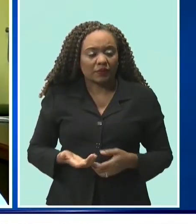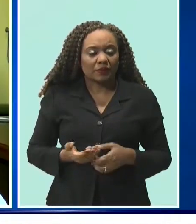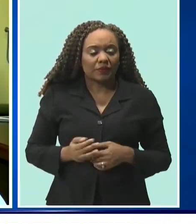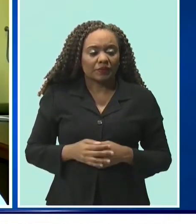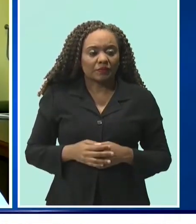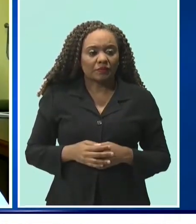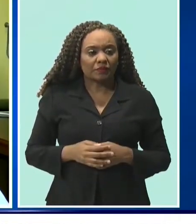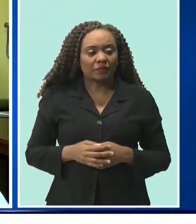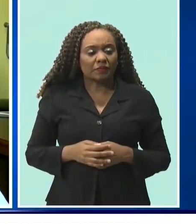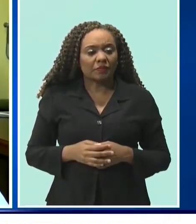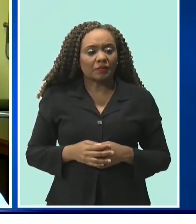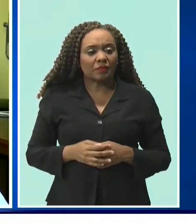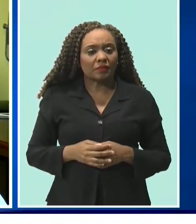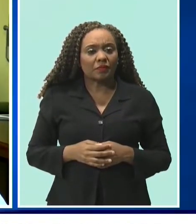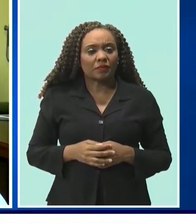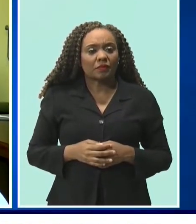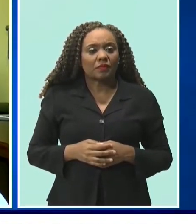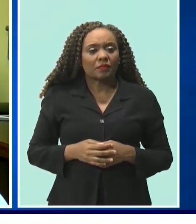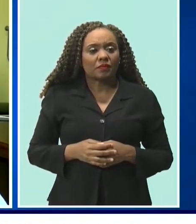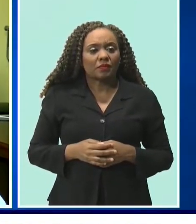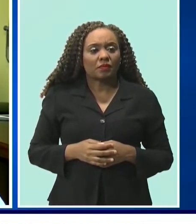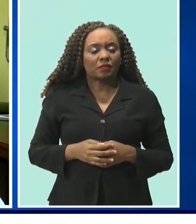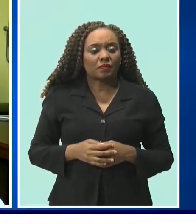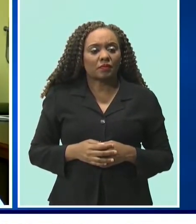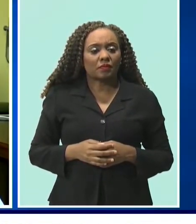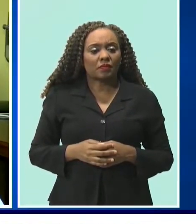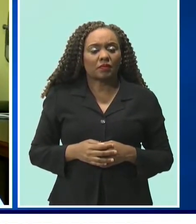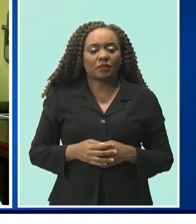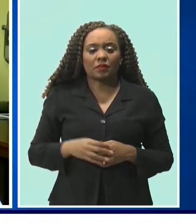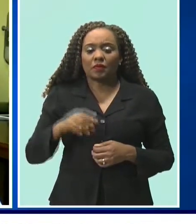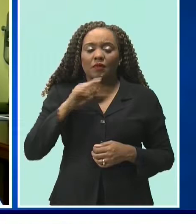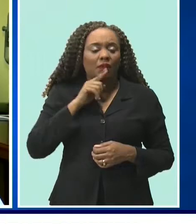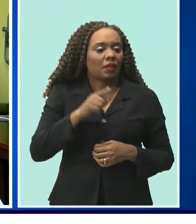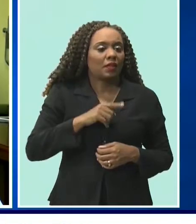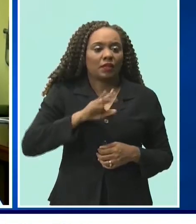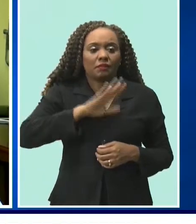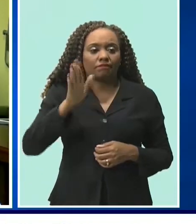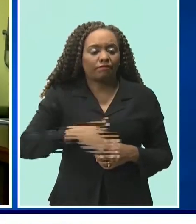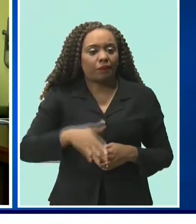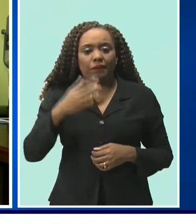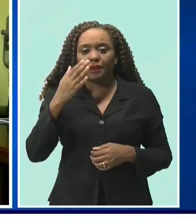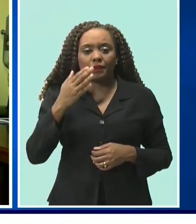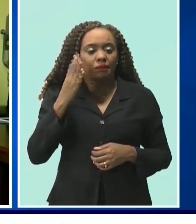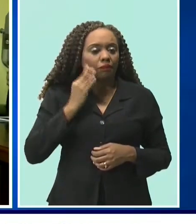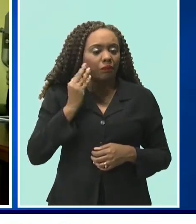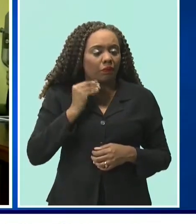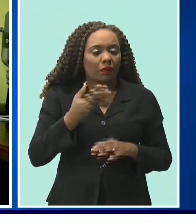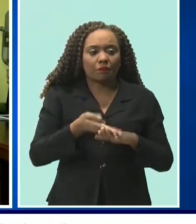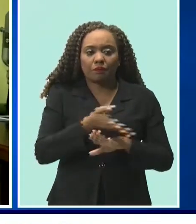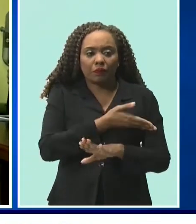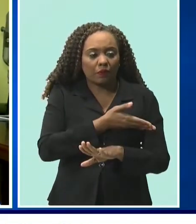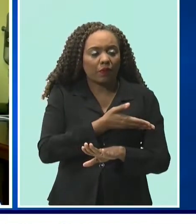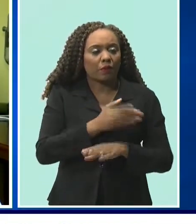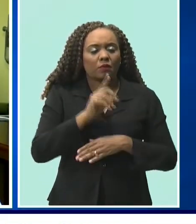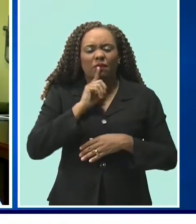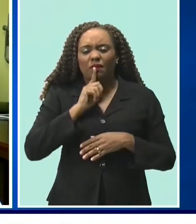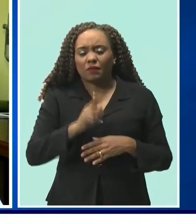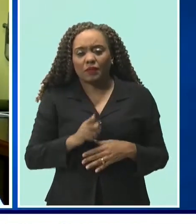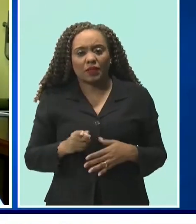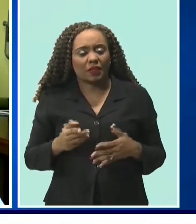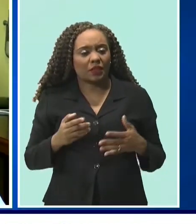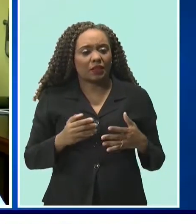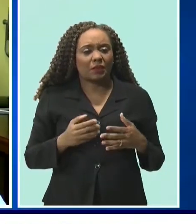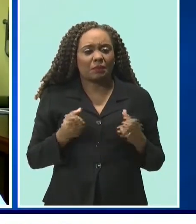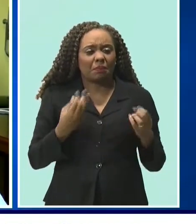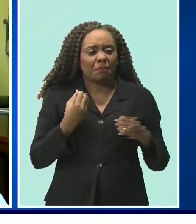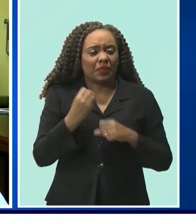because this is really an unprecedented occasion. And it really, after all these